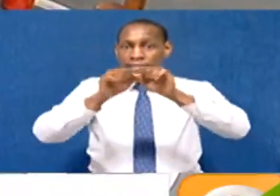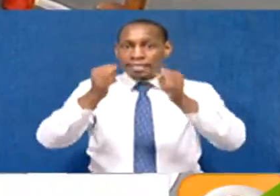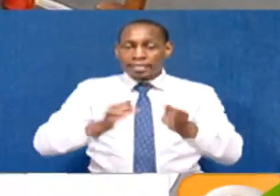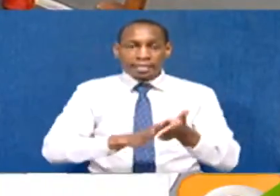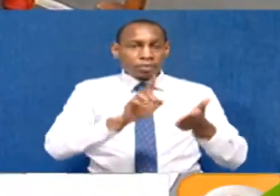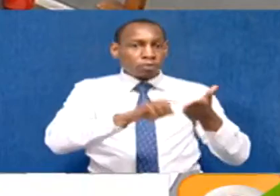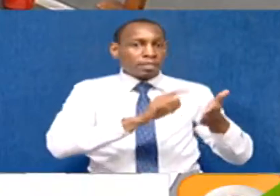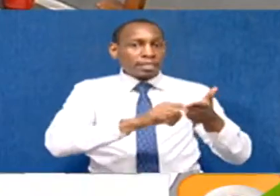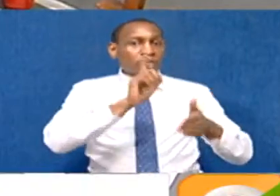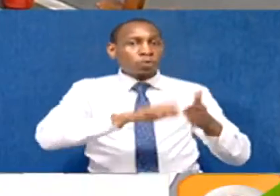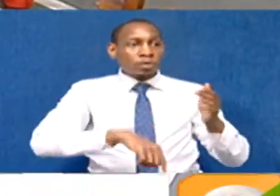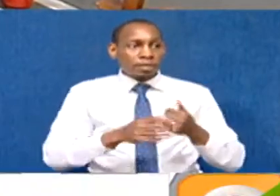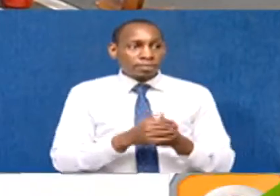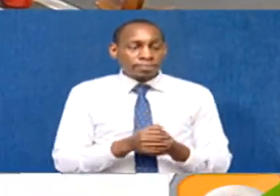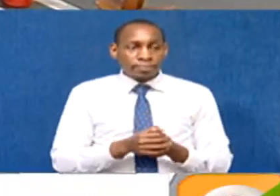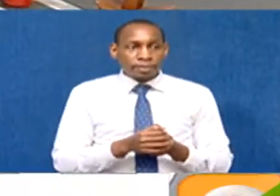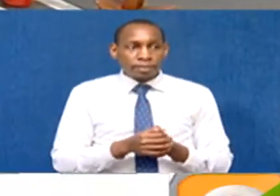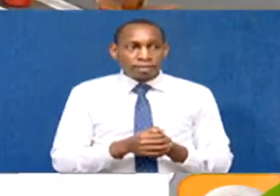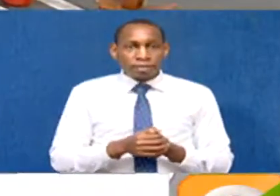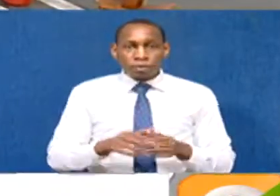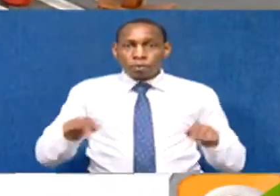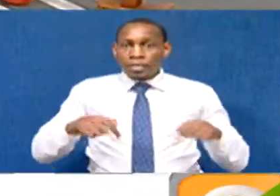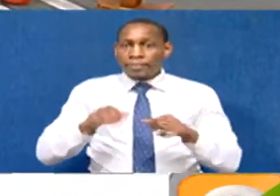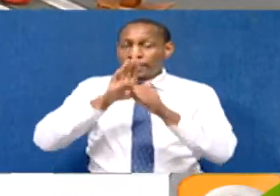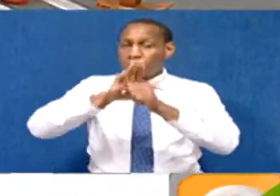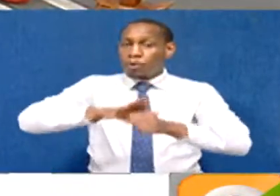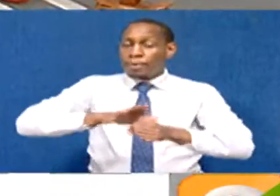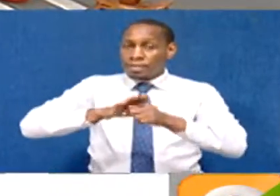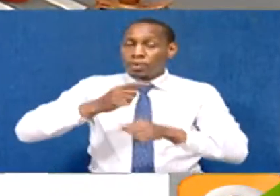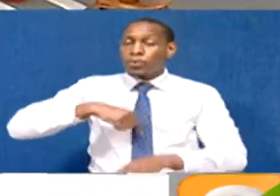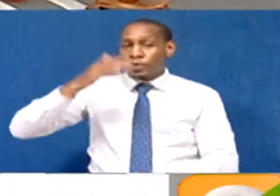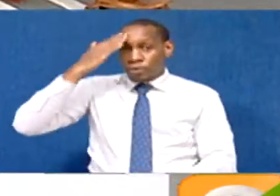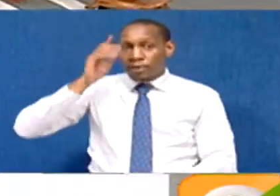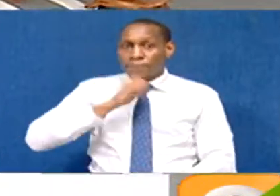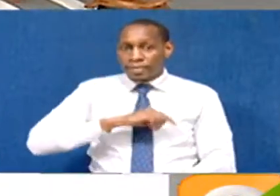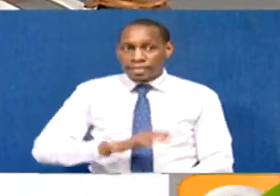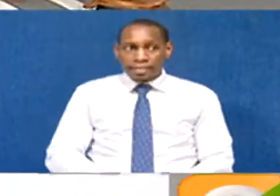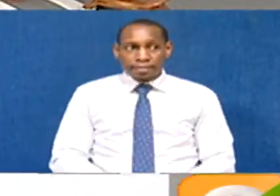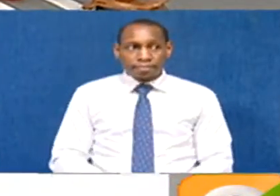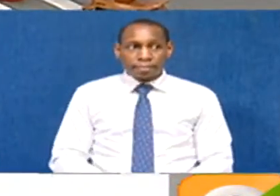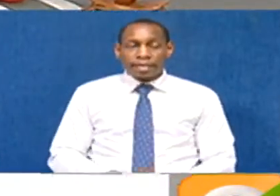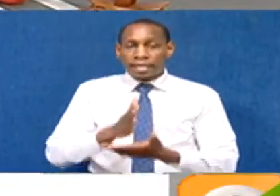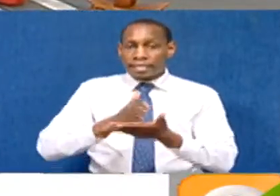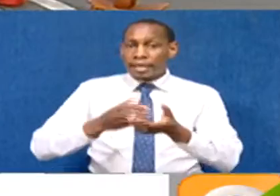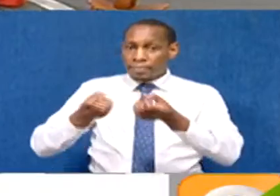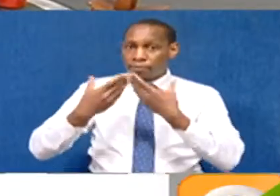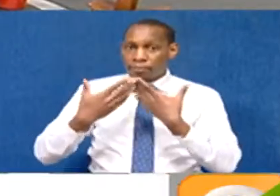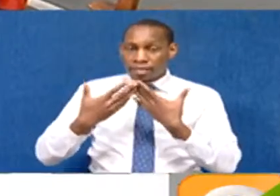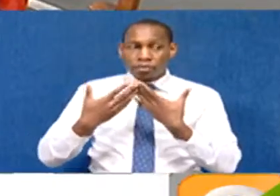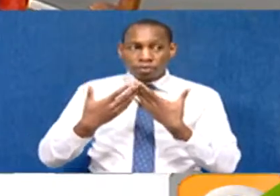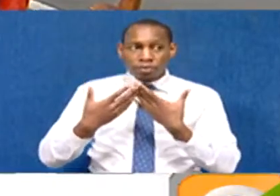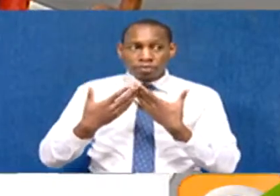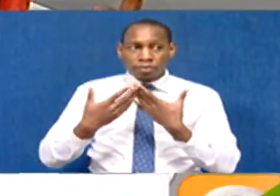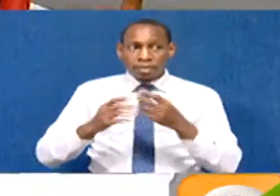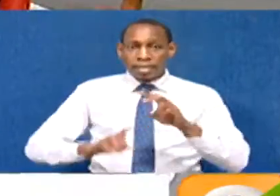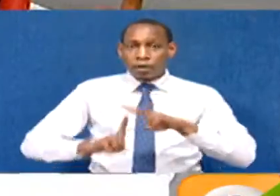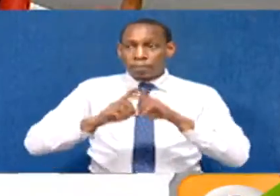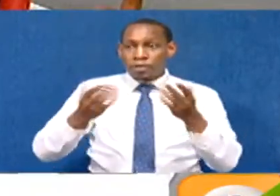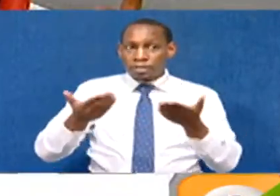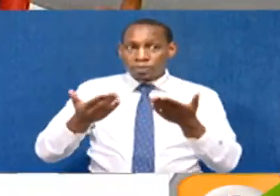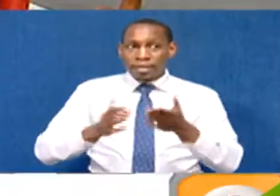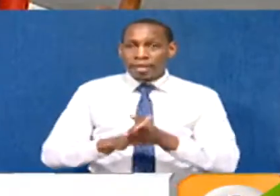for what? To intimidate, to harass. What are we being charged for? We haven't stolen anything. Some of the information, Jeff, incidentally, comes from